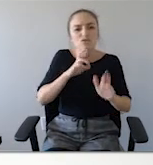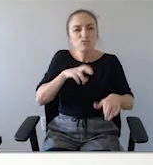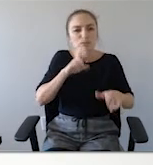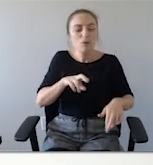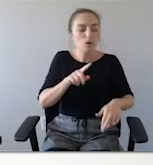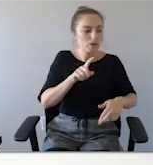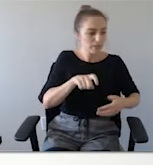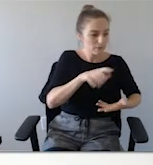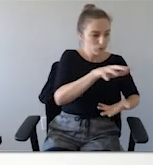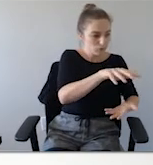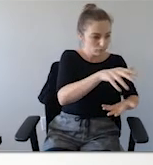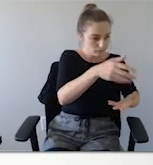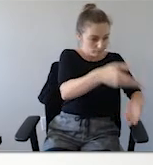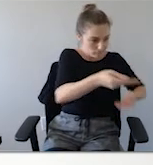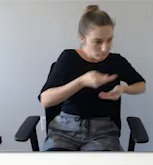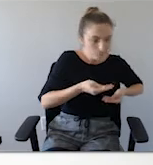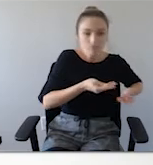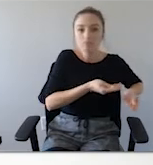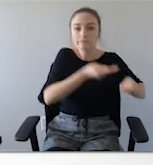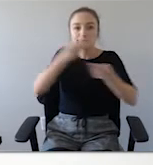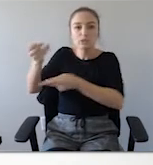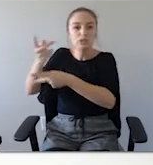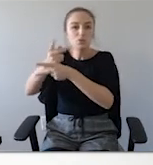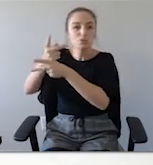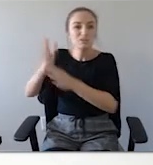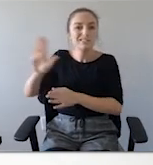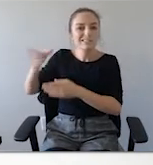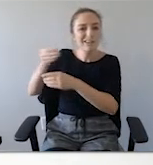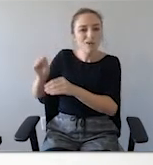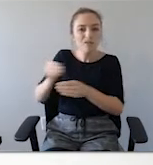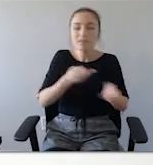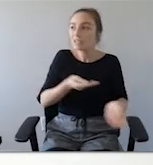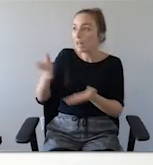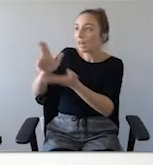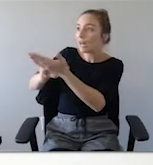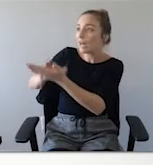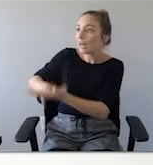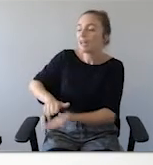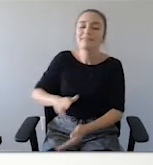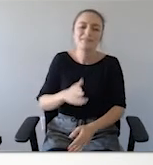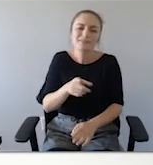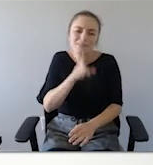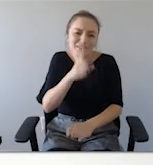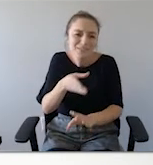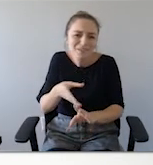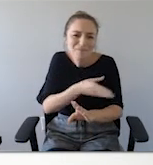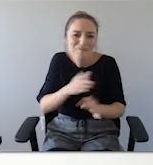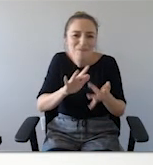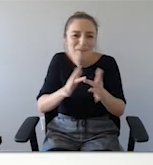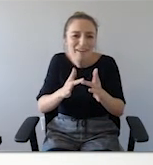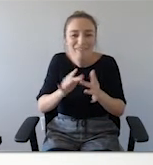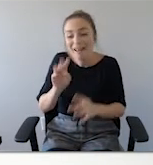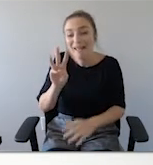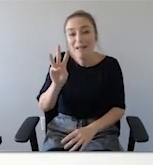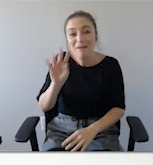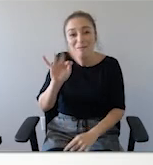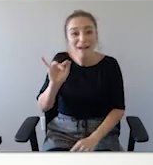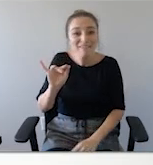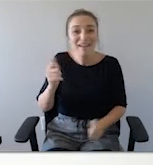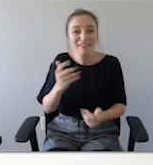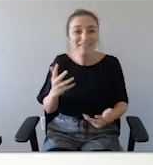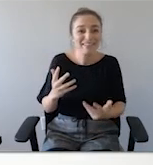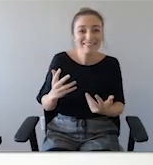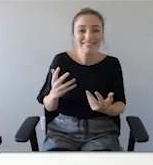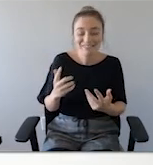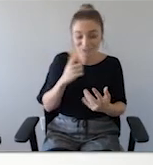office for signatures, and this was prior to Wi-Fi or any of that stuff that we're used to today. So physically,